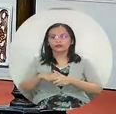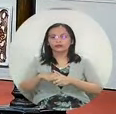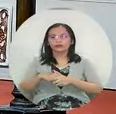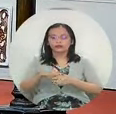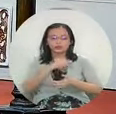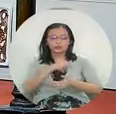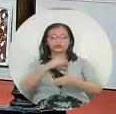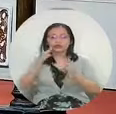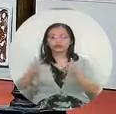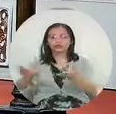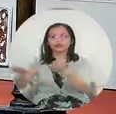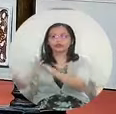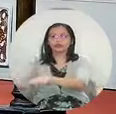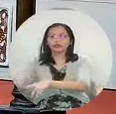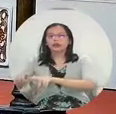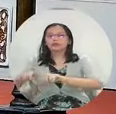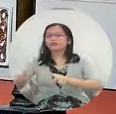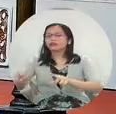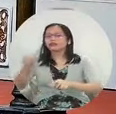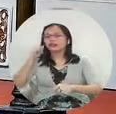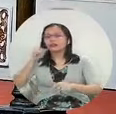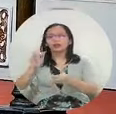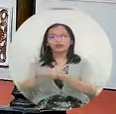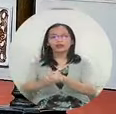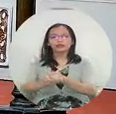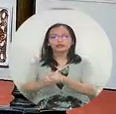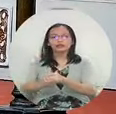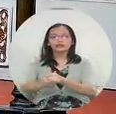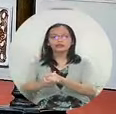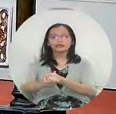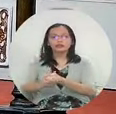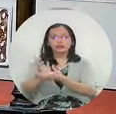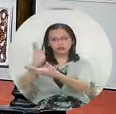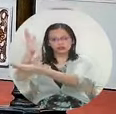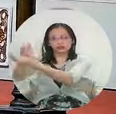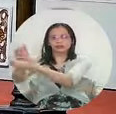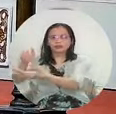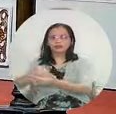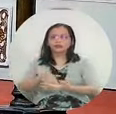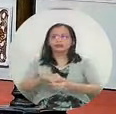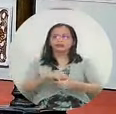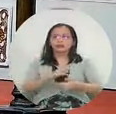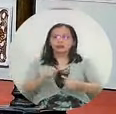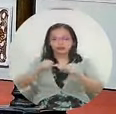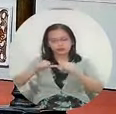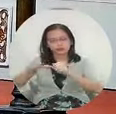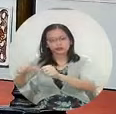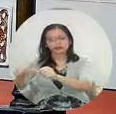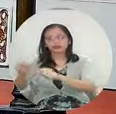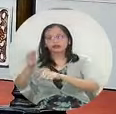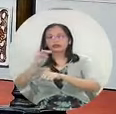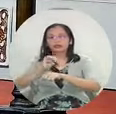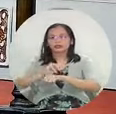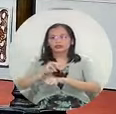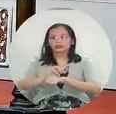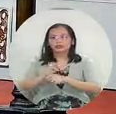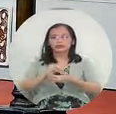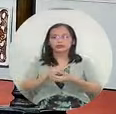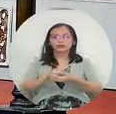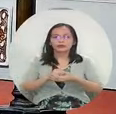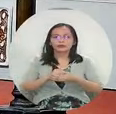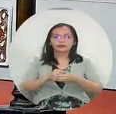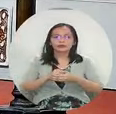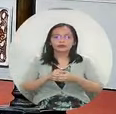Indians and won many people to Jesus Christ, including the man that speared Jim Elliot.